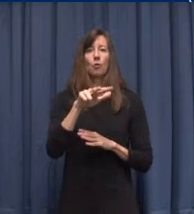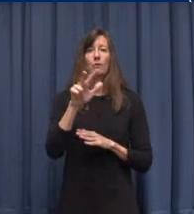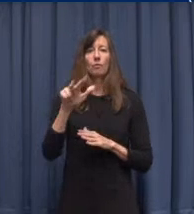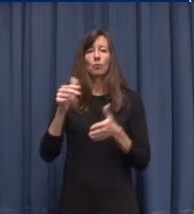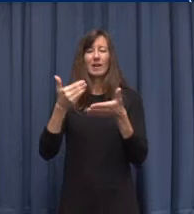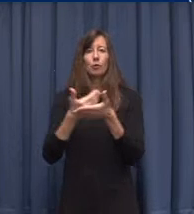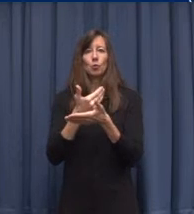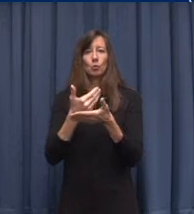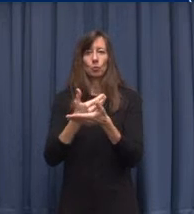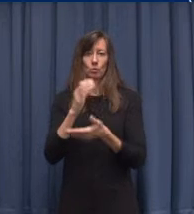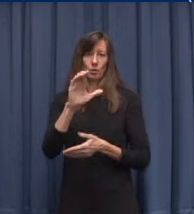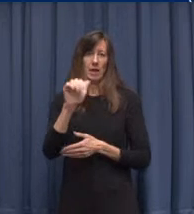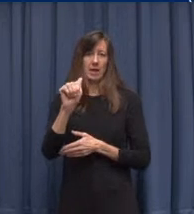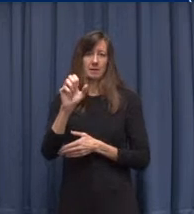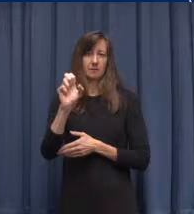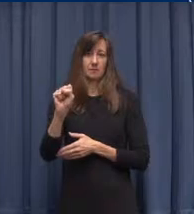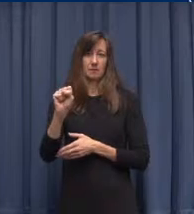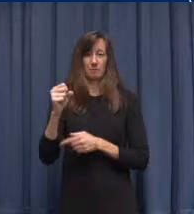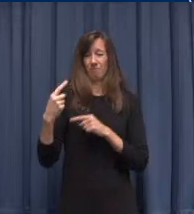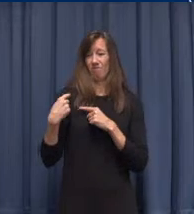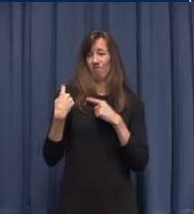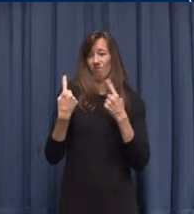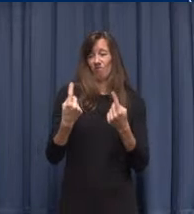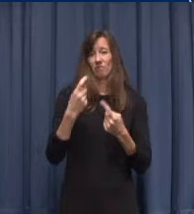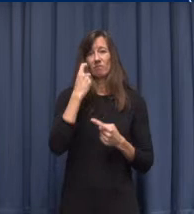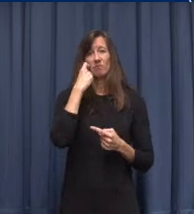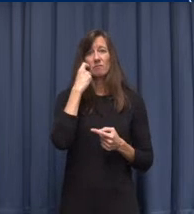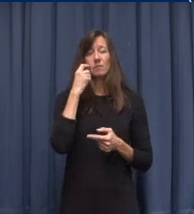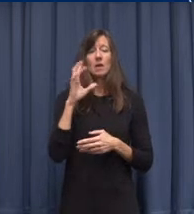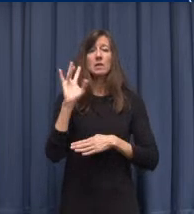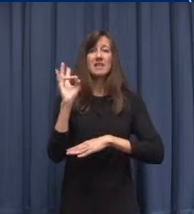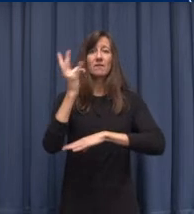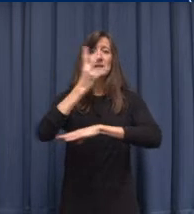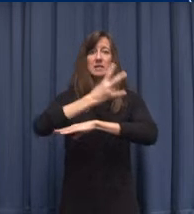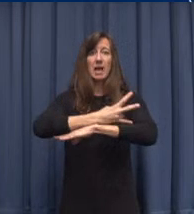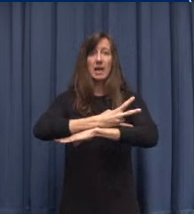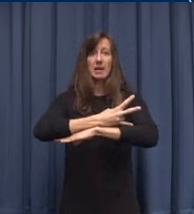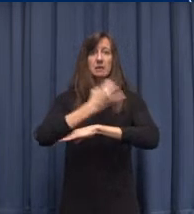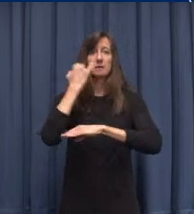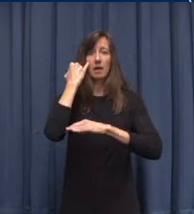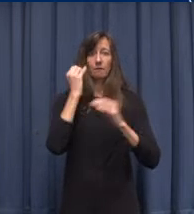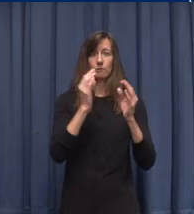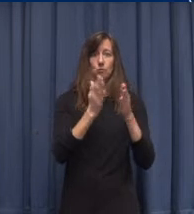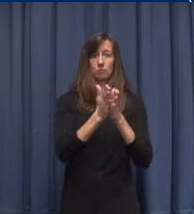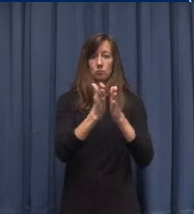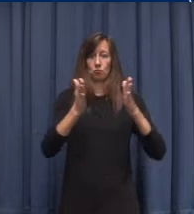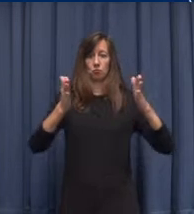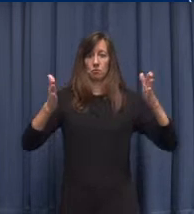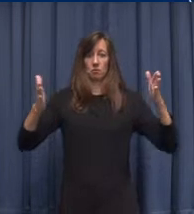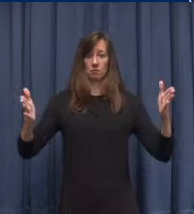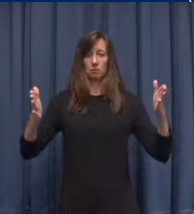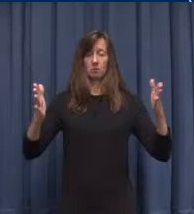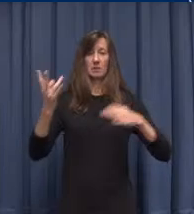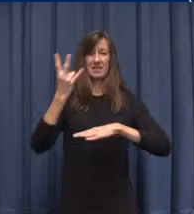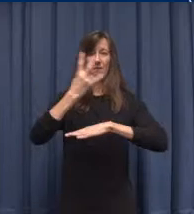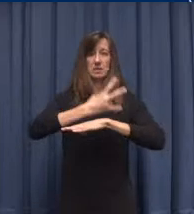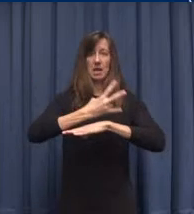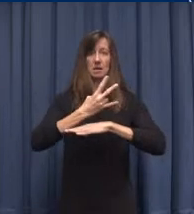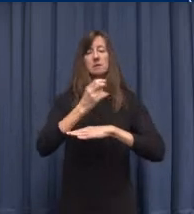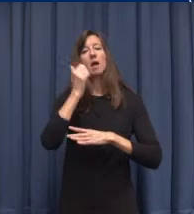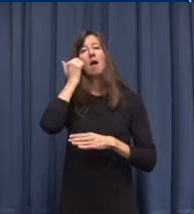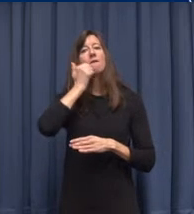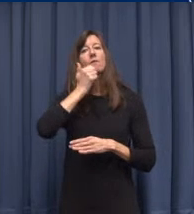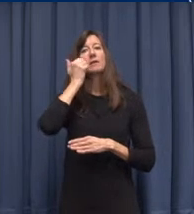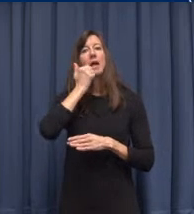last 7 days, if you sort of smooth things out with a 7-day moving average, we experienced a daily average of 33